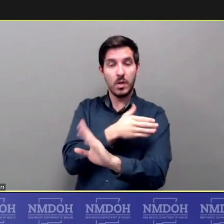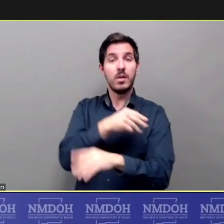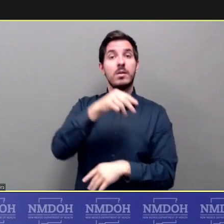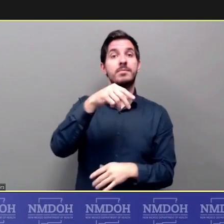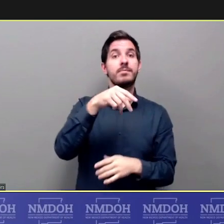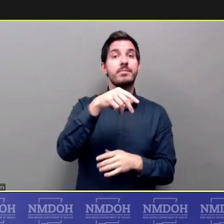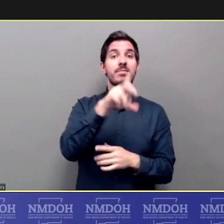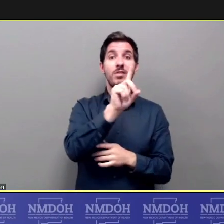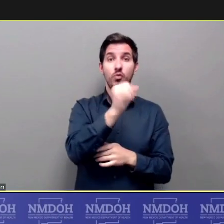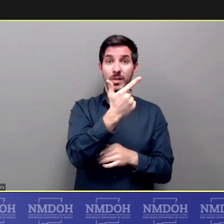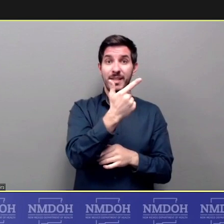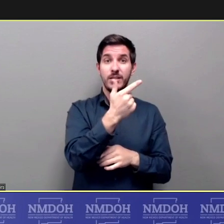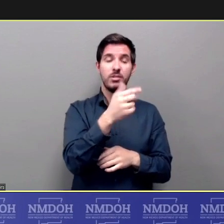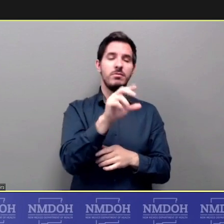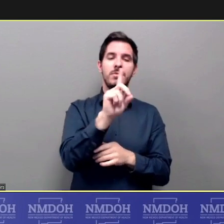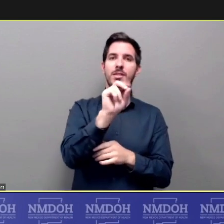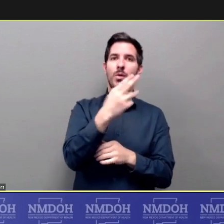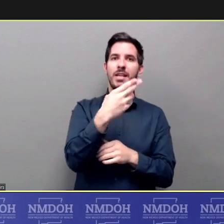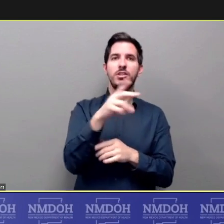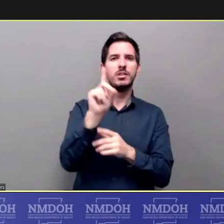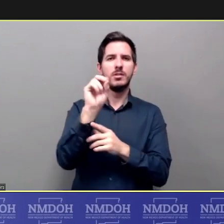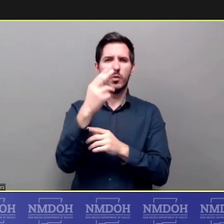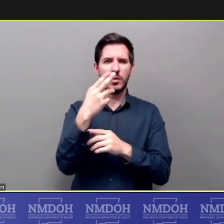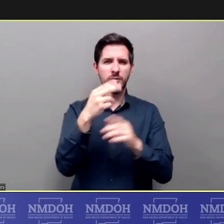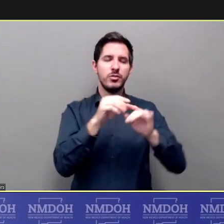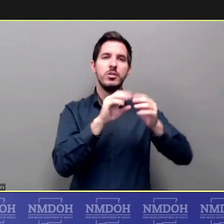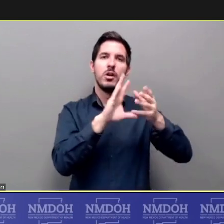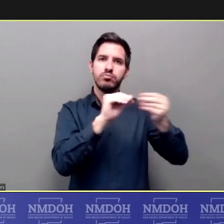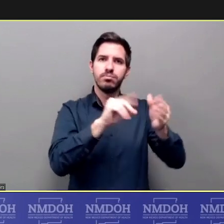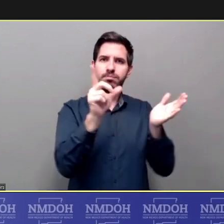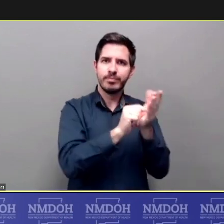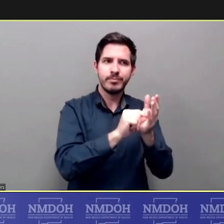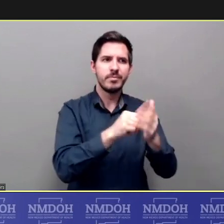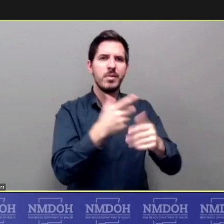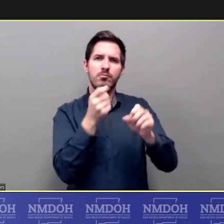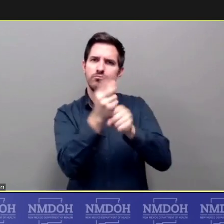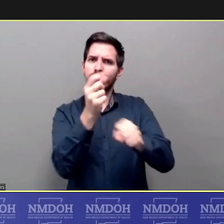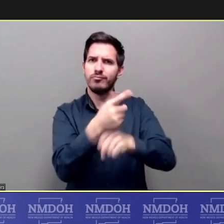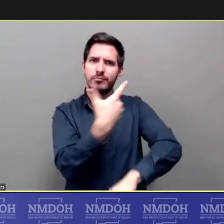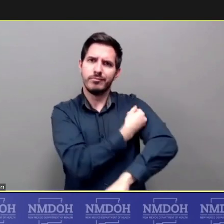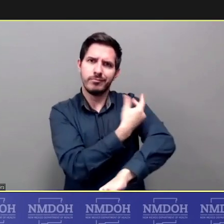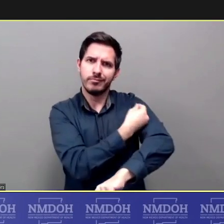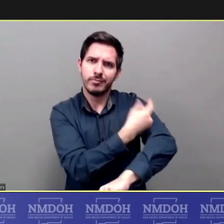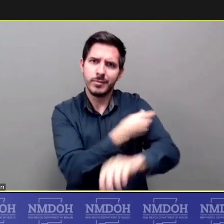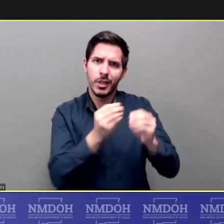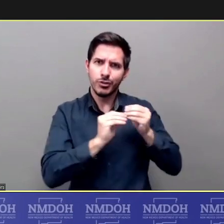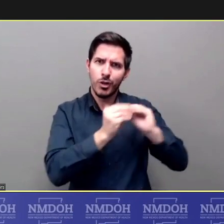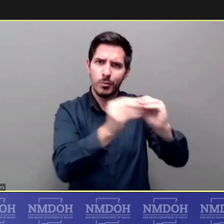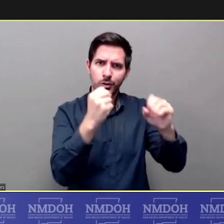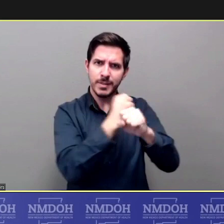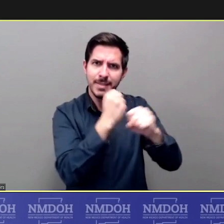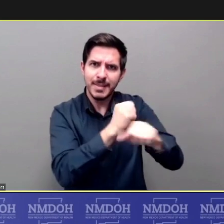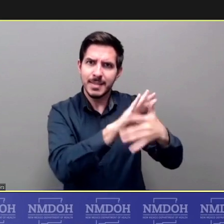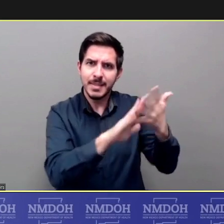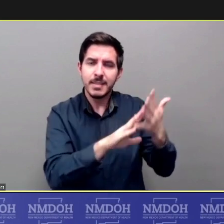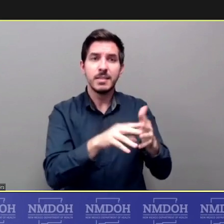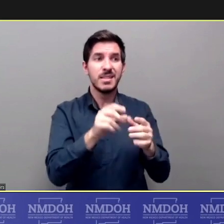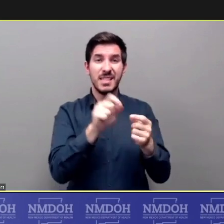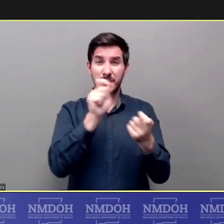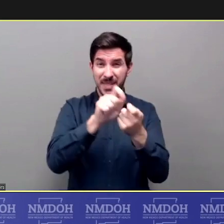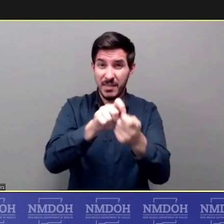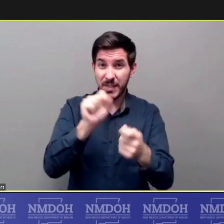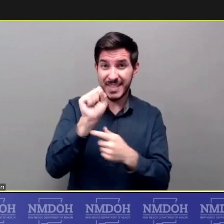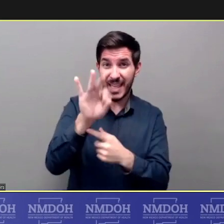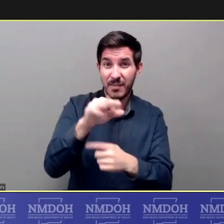annual data about vaccine exemption rates and had shown that there were pockets where they were rising, Taos and Santa Fe County in particular, and